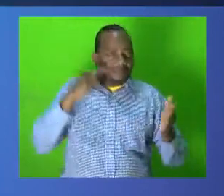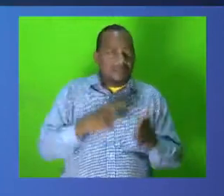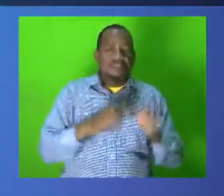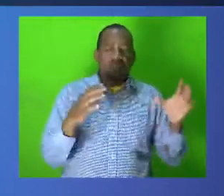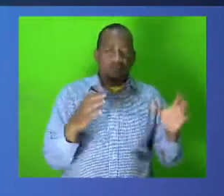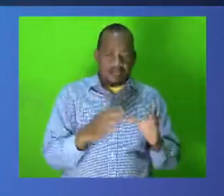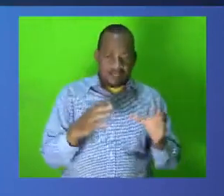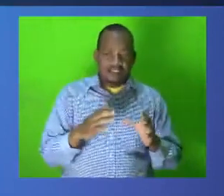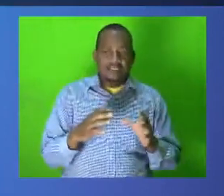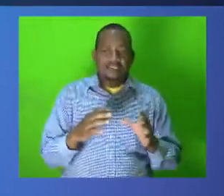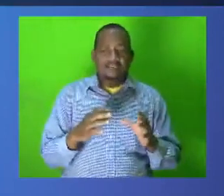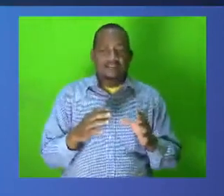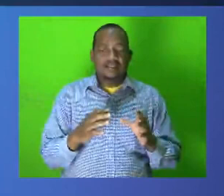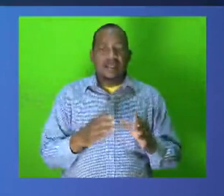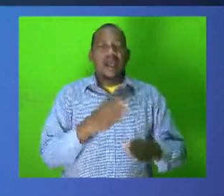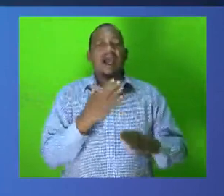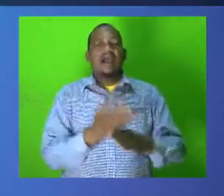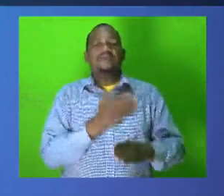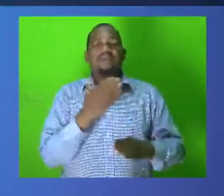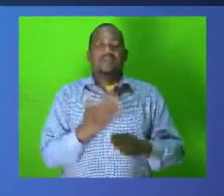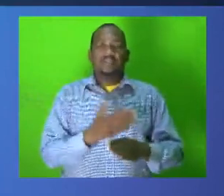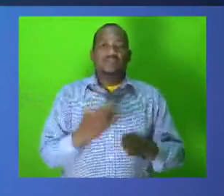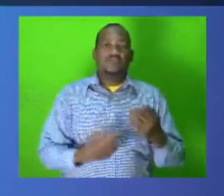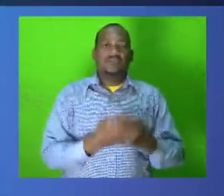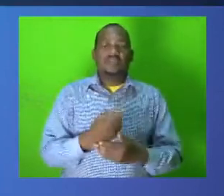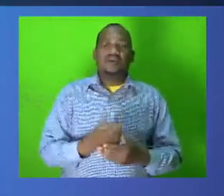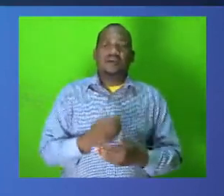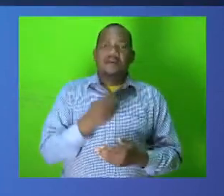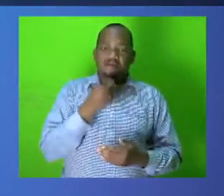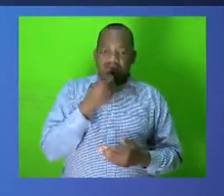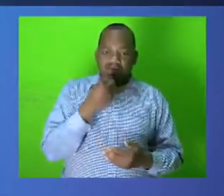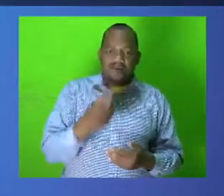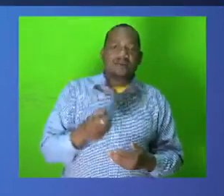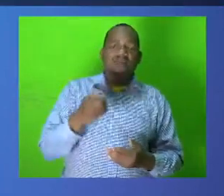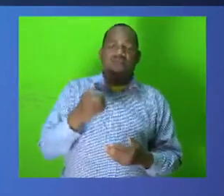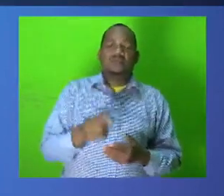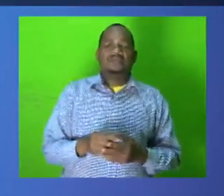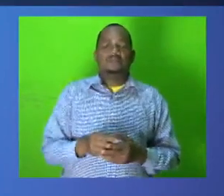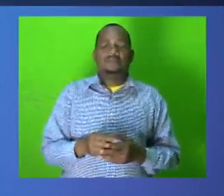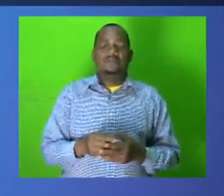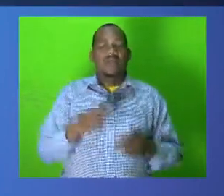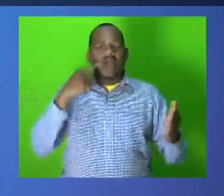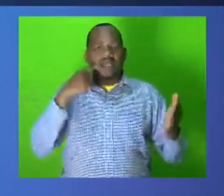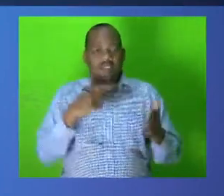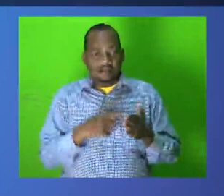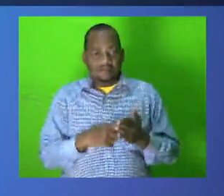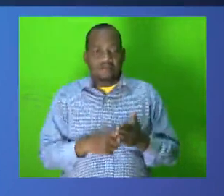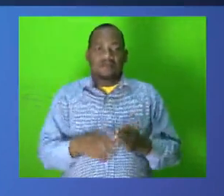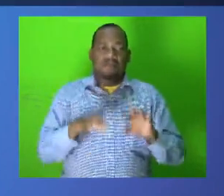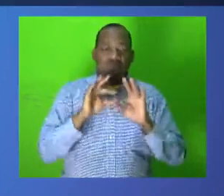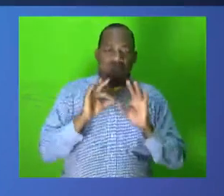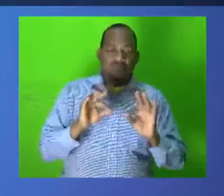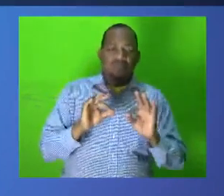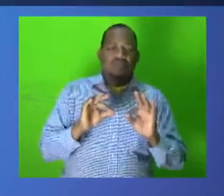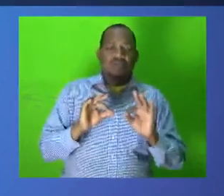conduction or bare evidence of the factual that can be verified. Example of